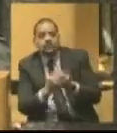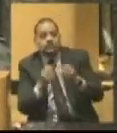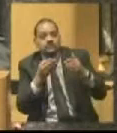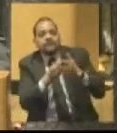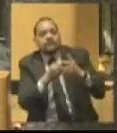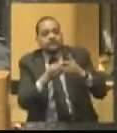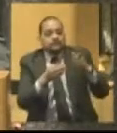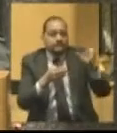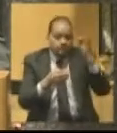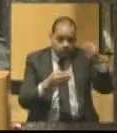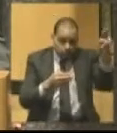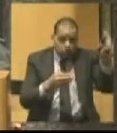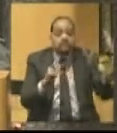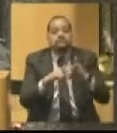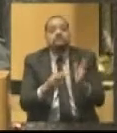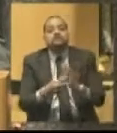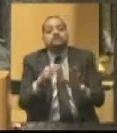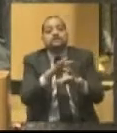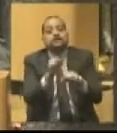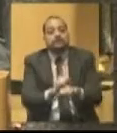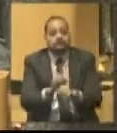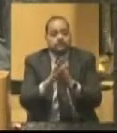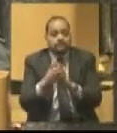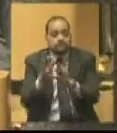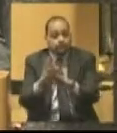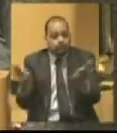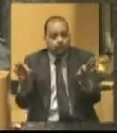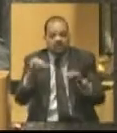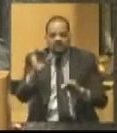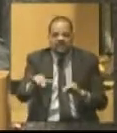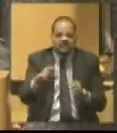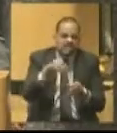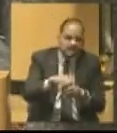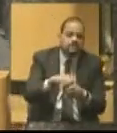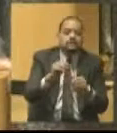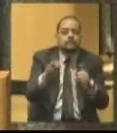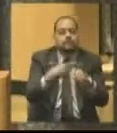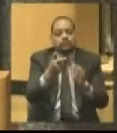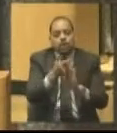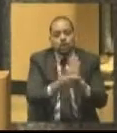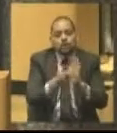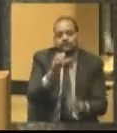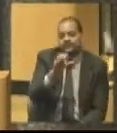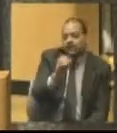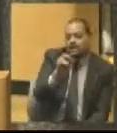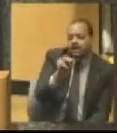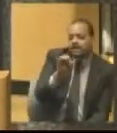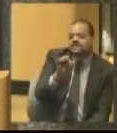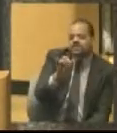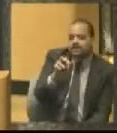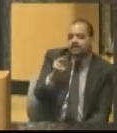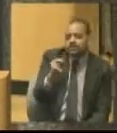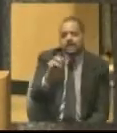Trumbull's Emancipation Amendment became Section 4 of the First Confiscation Act, endorsed by nearly every Republican in Congress